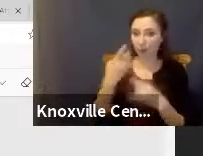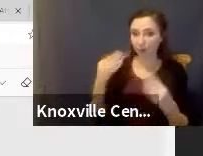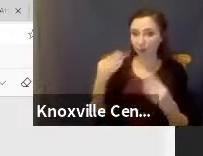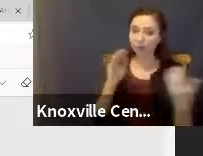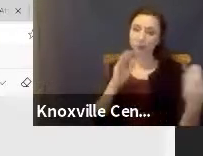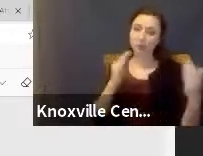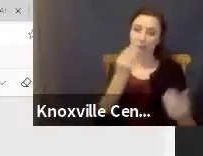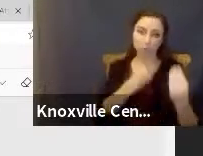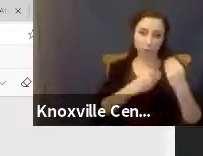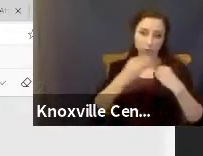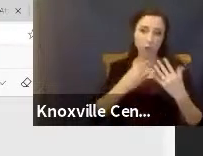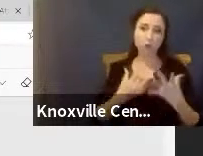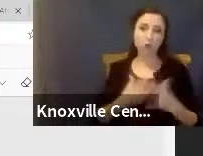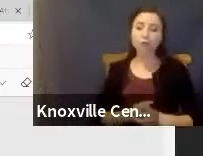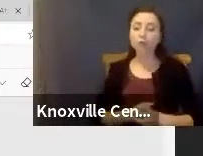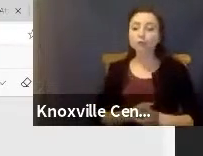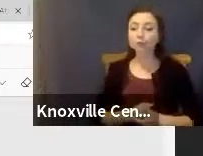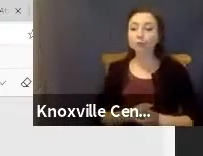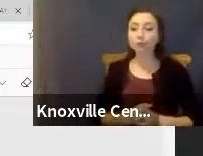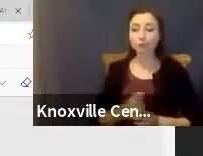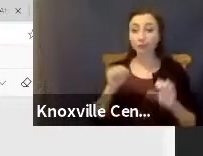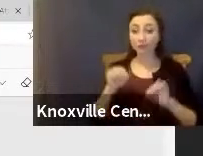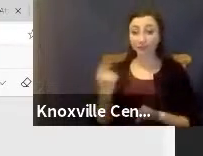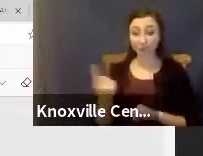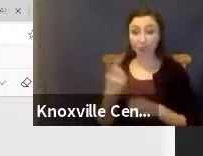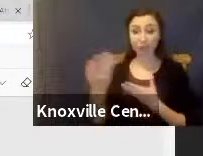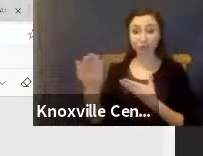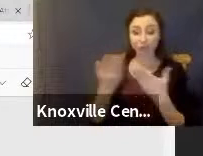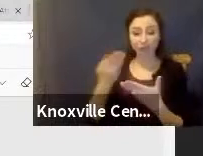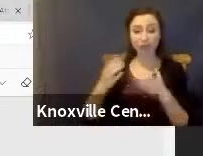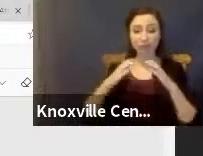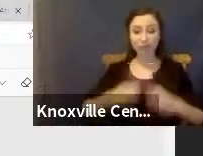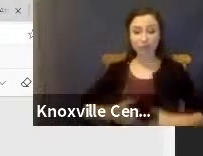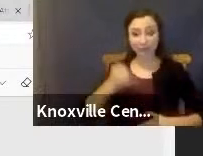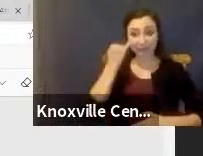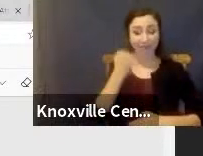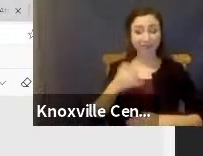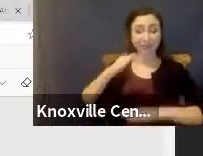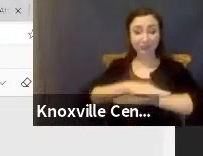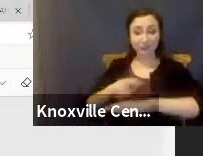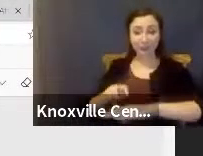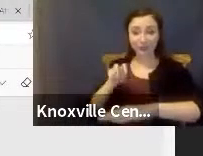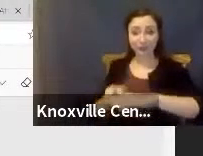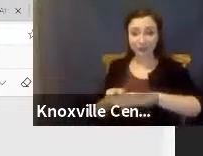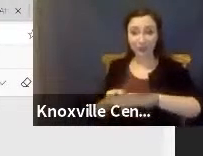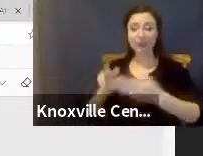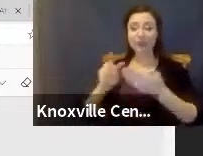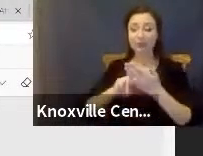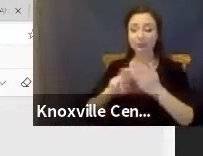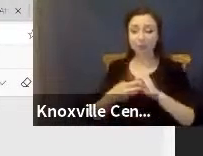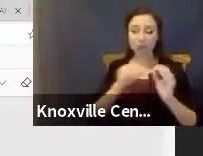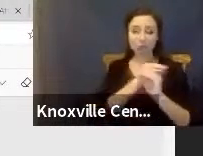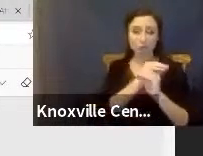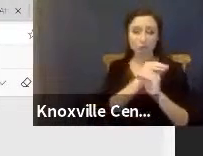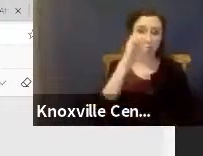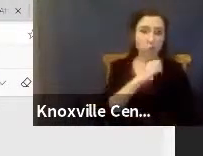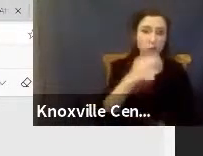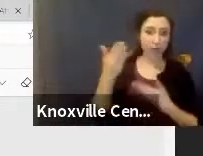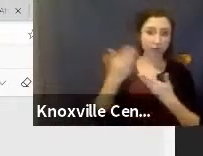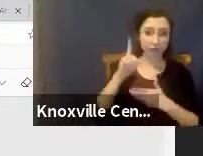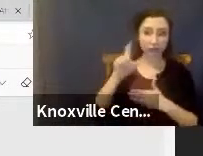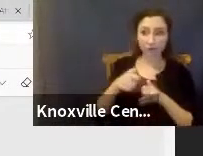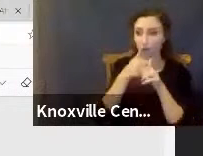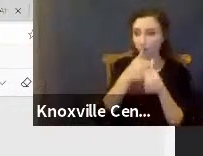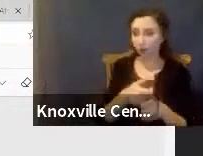food. They may only serve customers seated at tables. That means no bar service and must follow the Tennessee